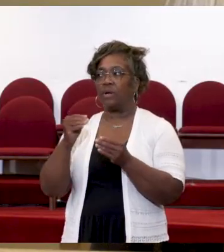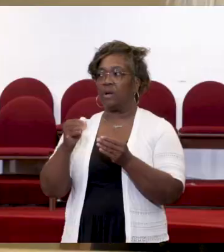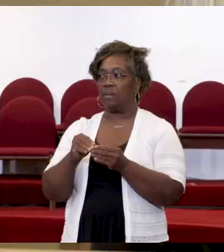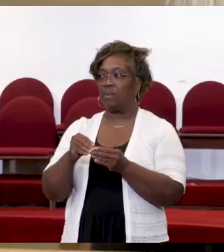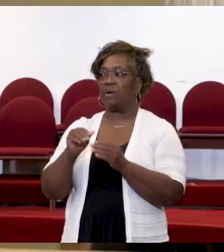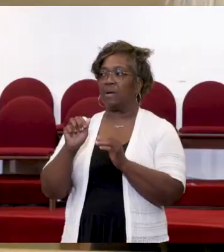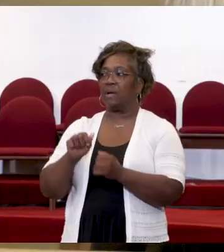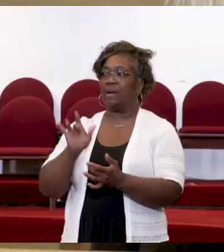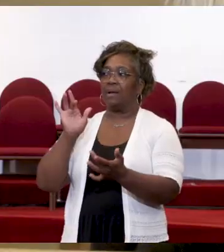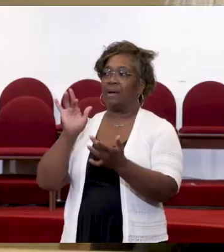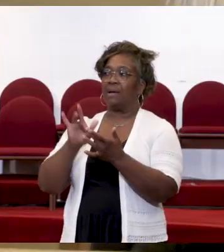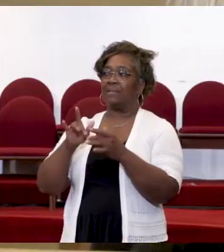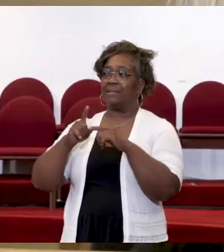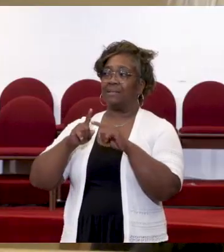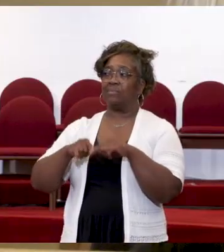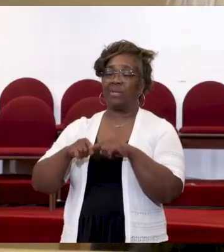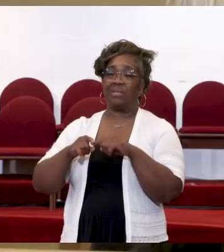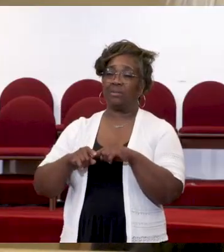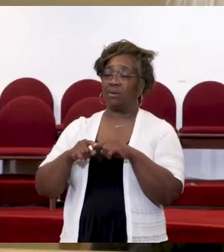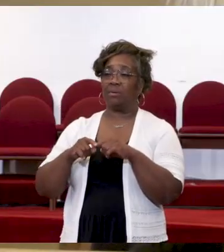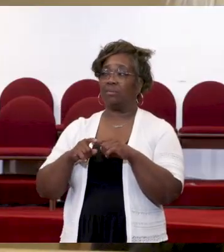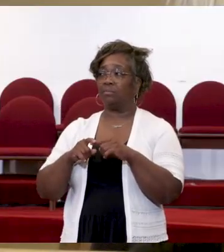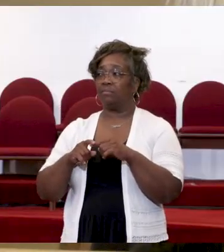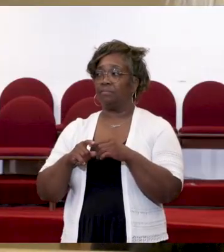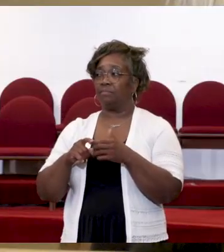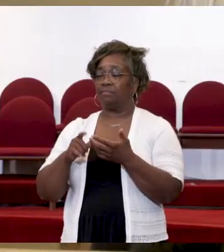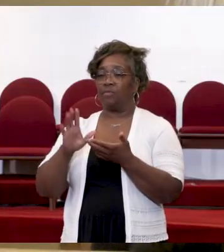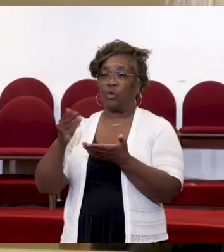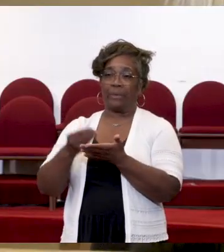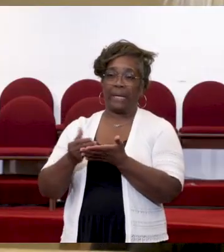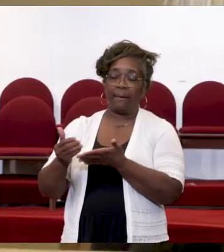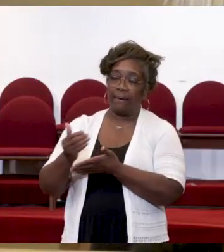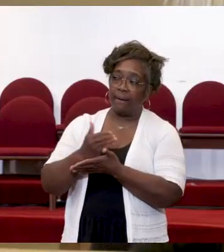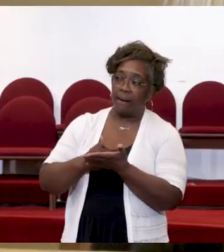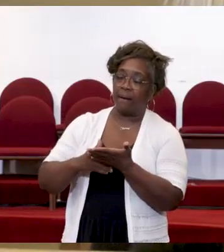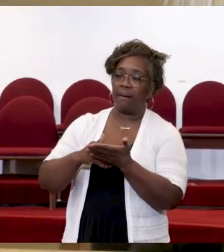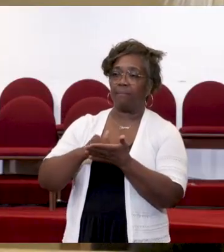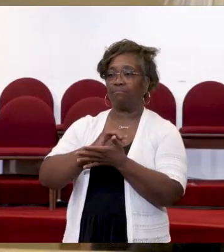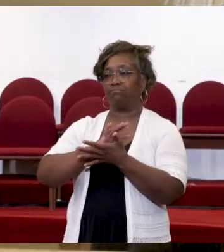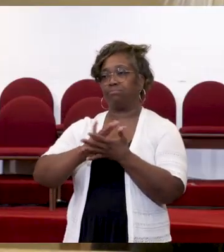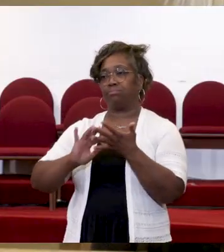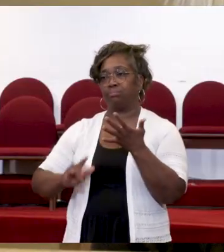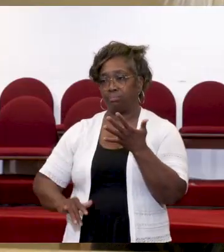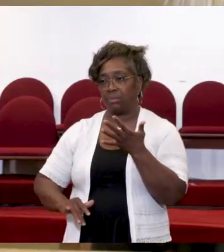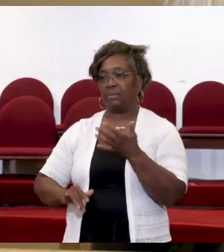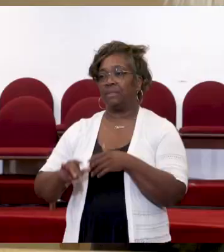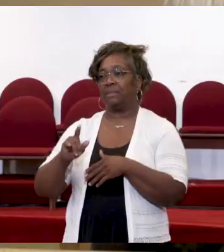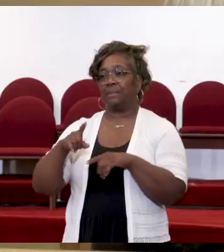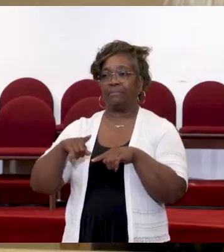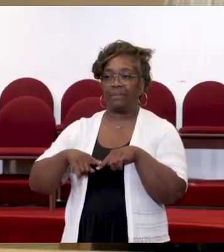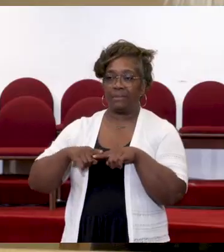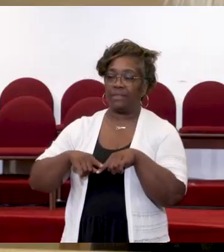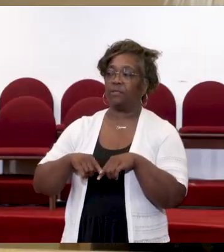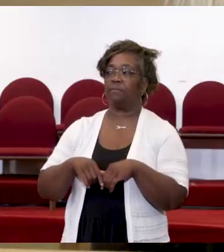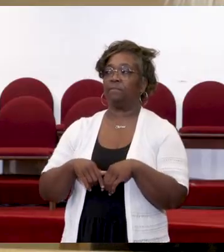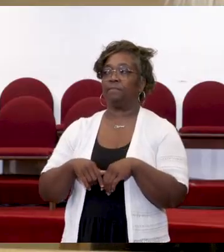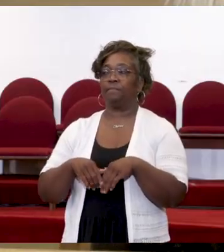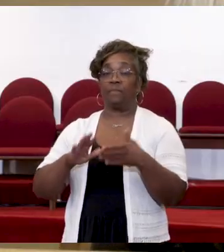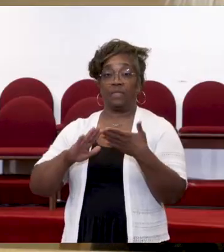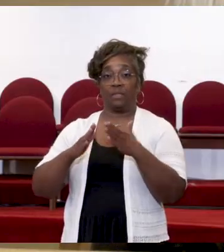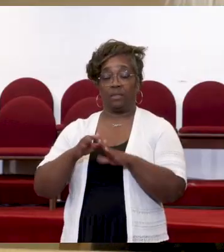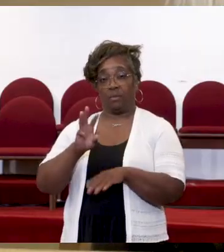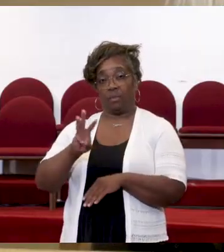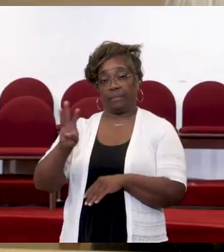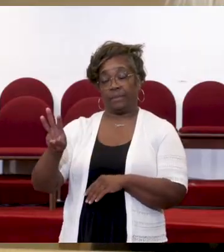on, where you fall income-wise and the like in the program. So on the city